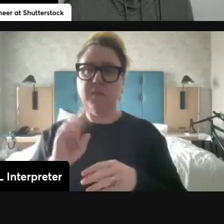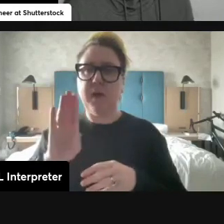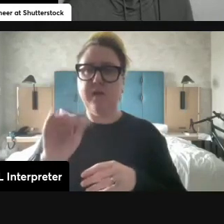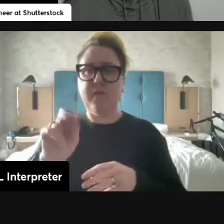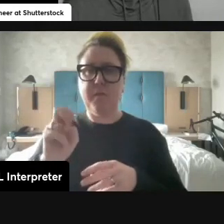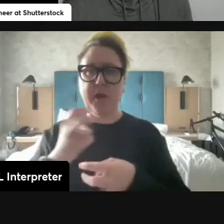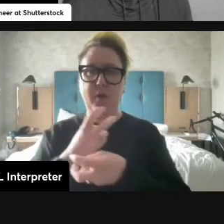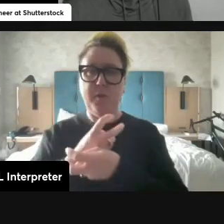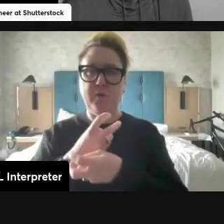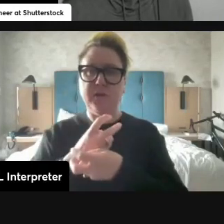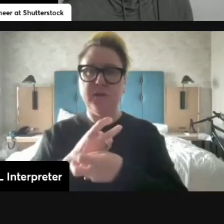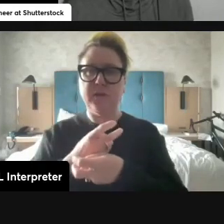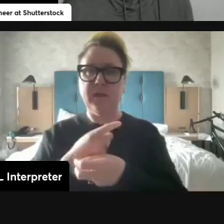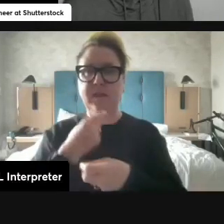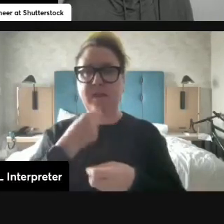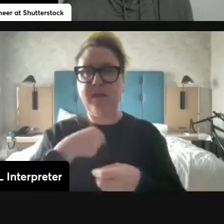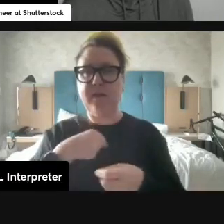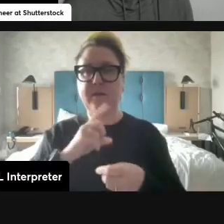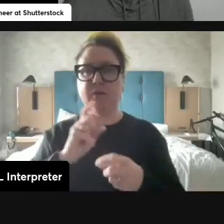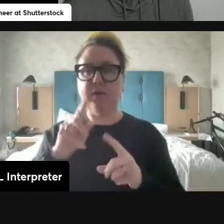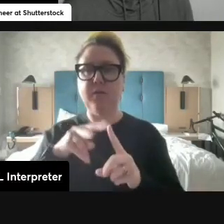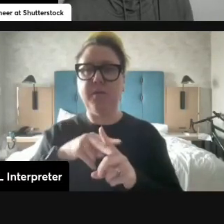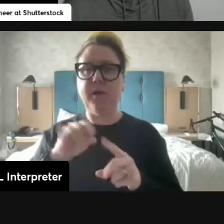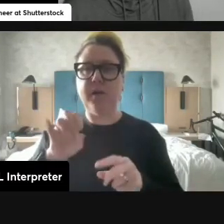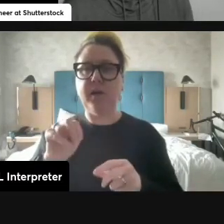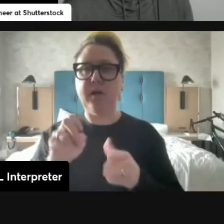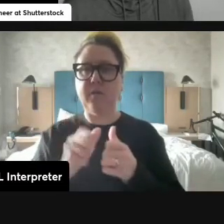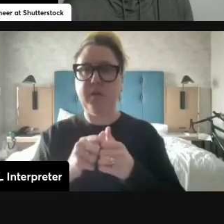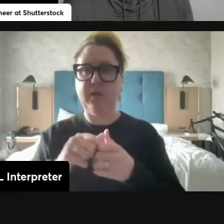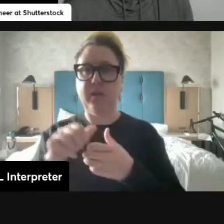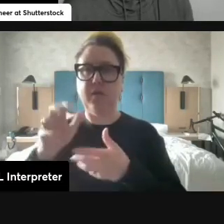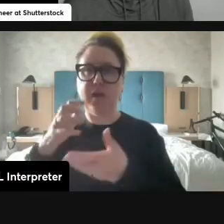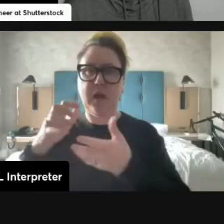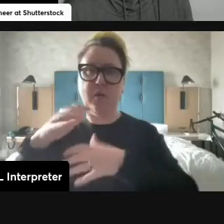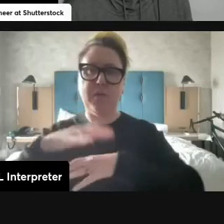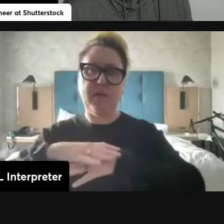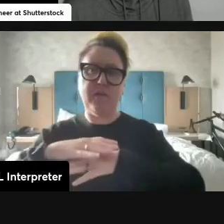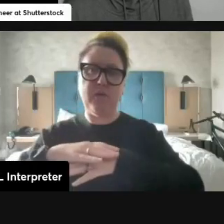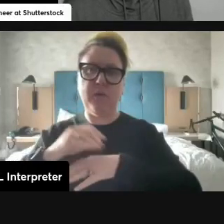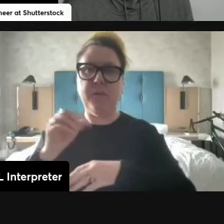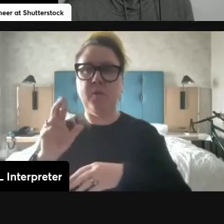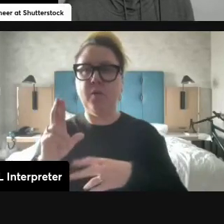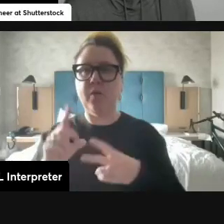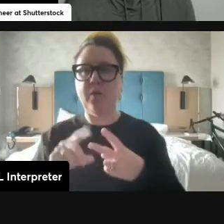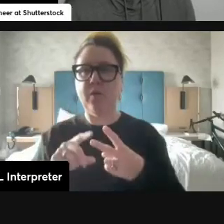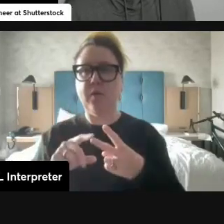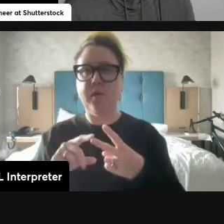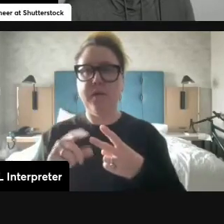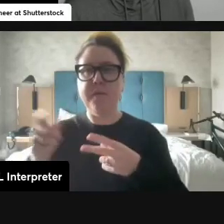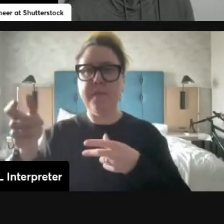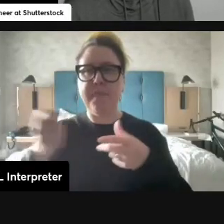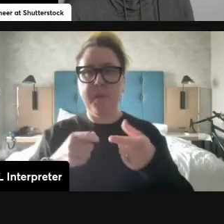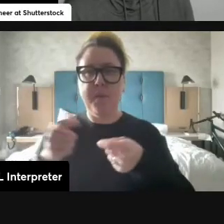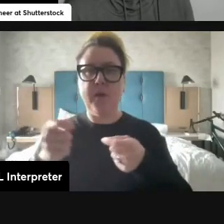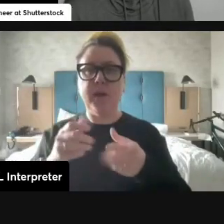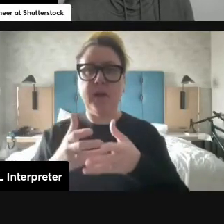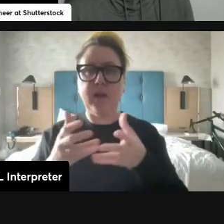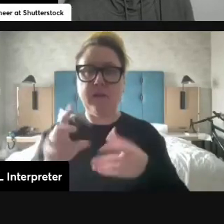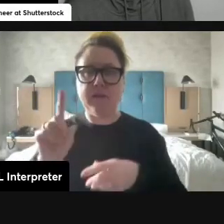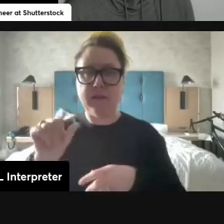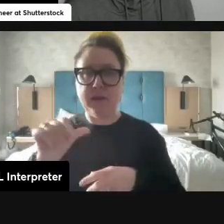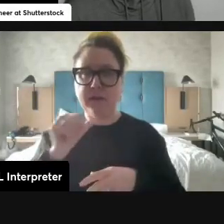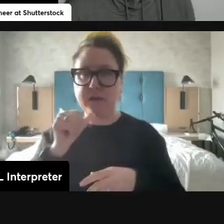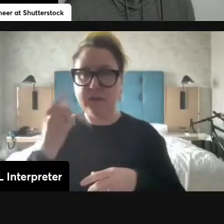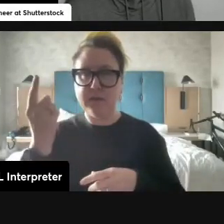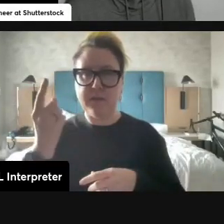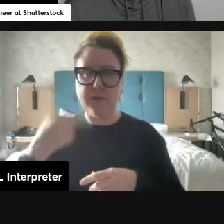you do need to then plug it in with your cloud platform or and pull in a lot of that data. That's not something that